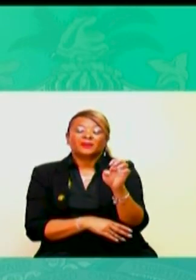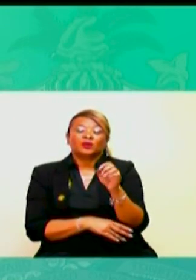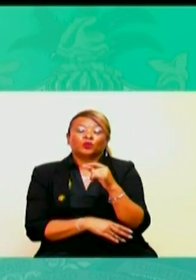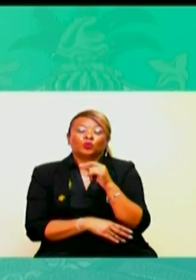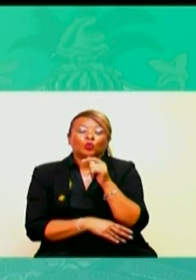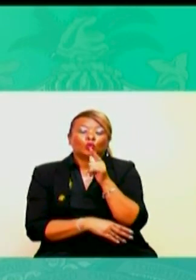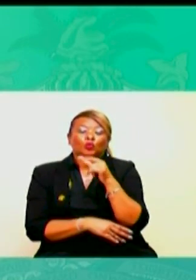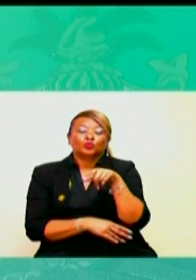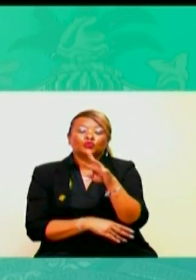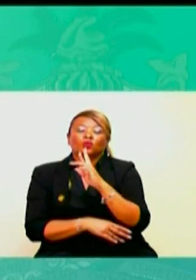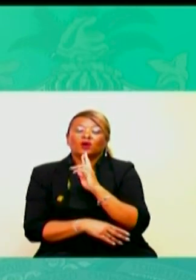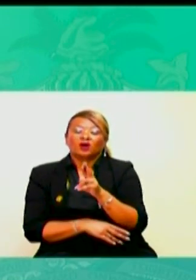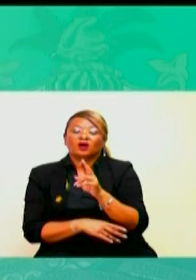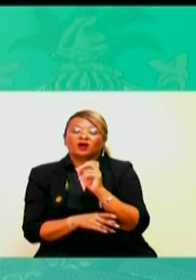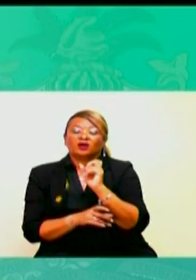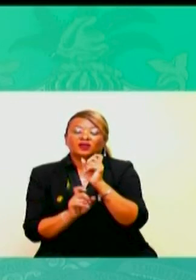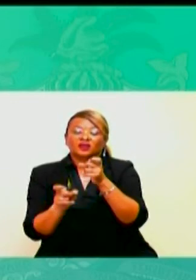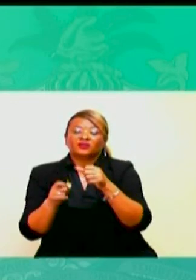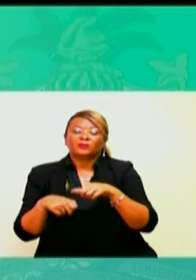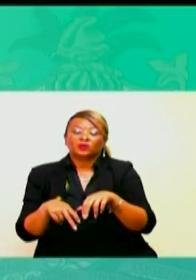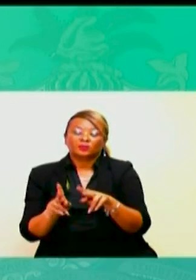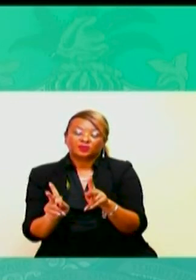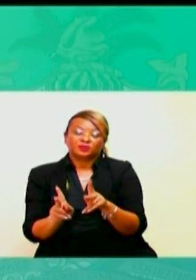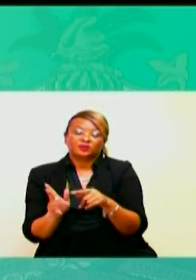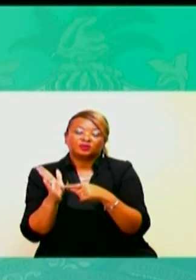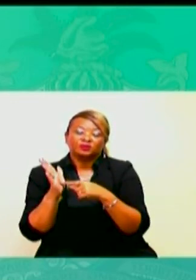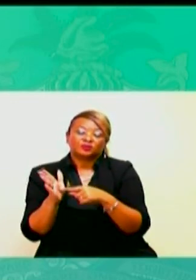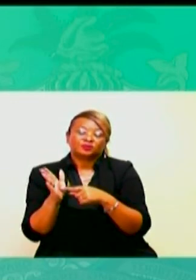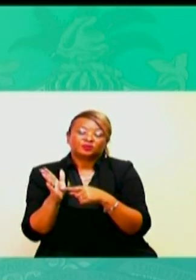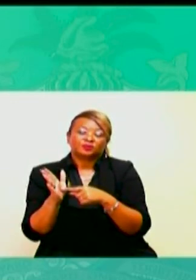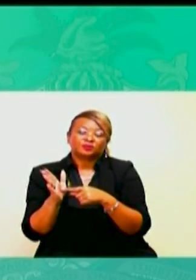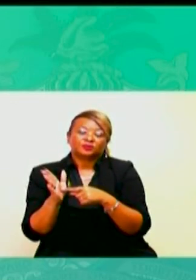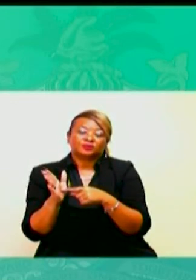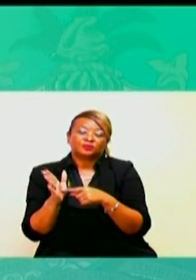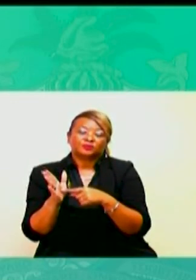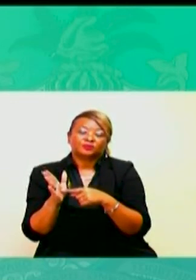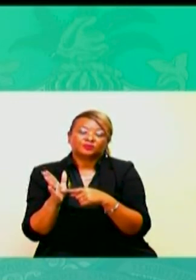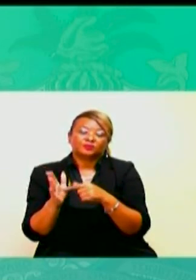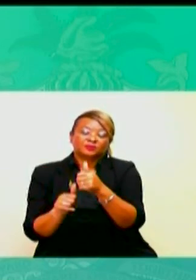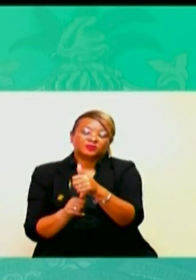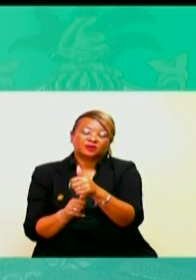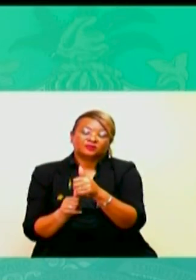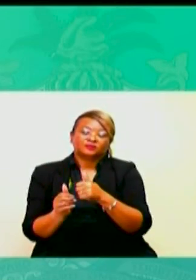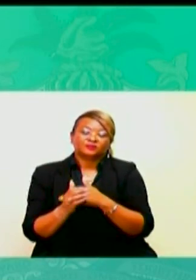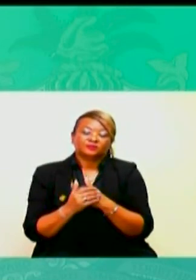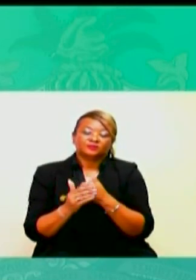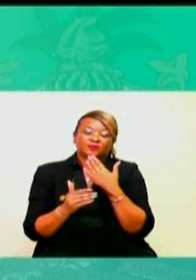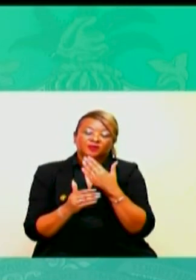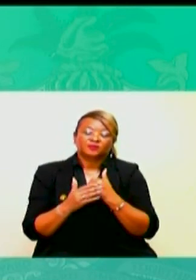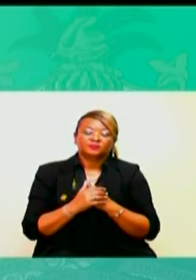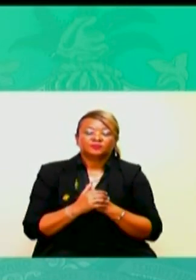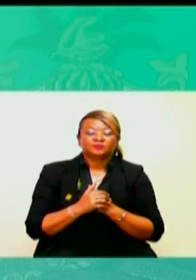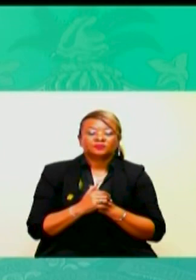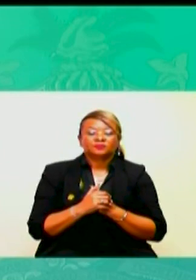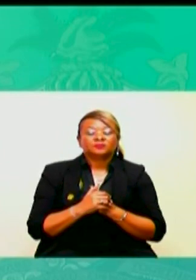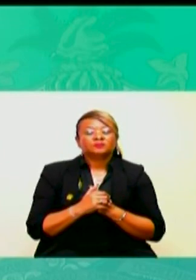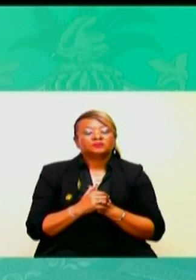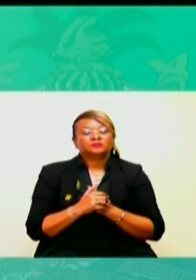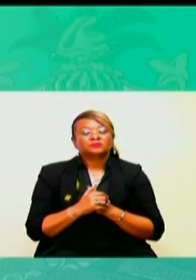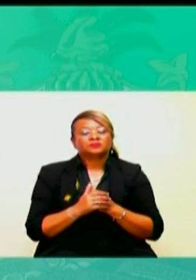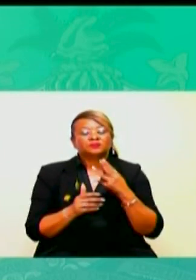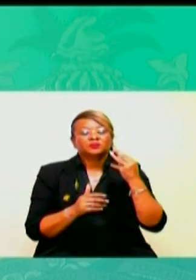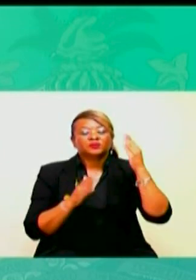is? Give them an opportunity to speak, to display themselves. Thank you. Madam Speaker,